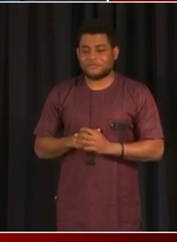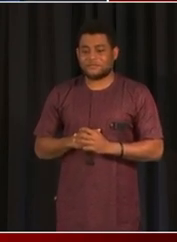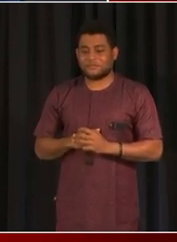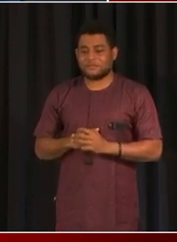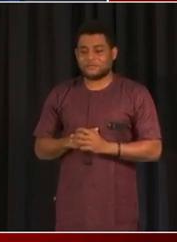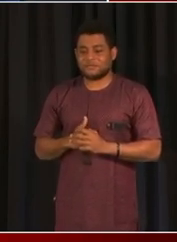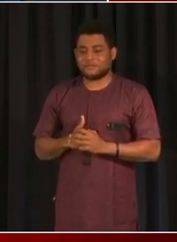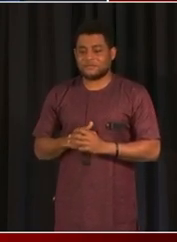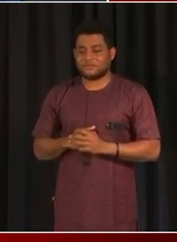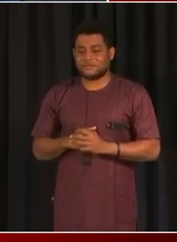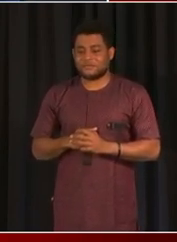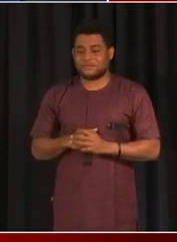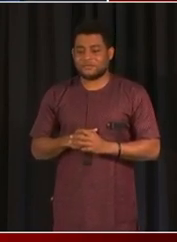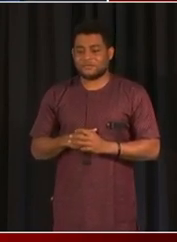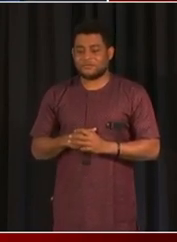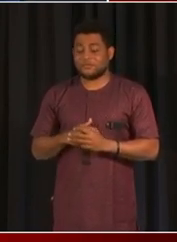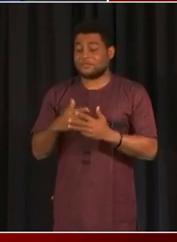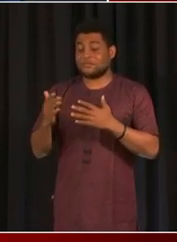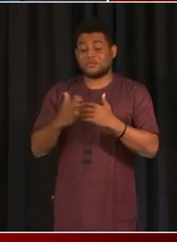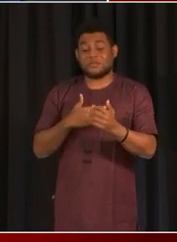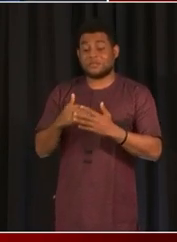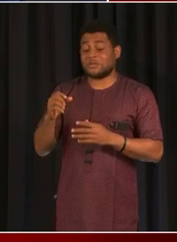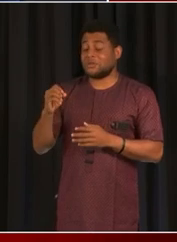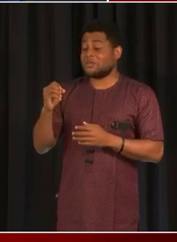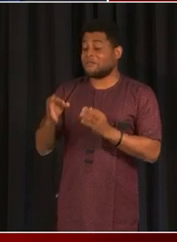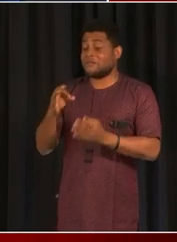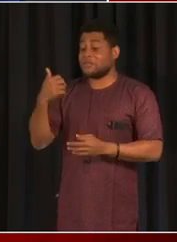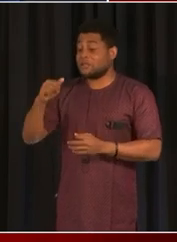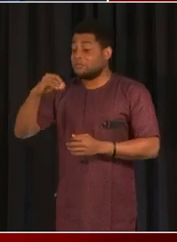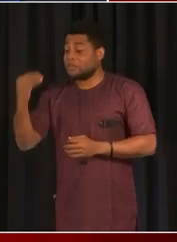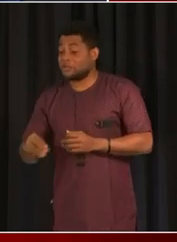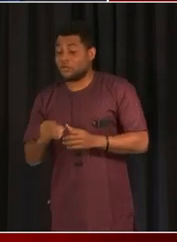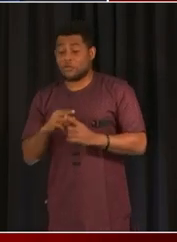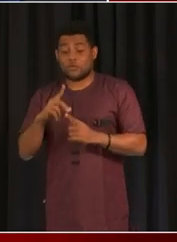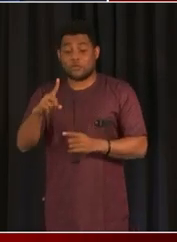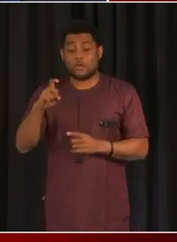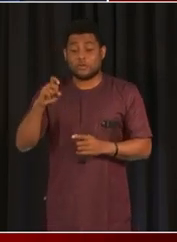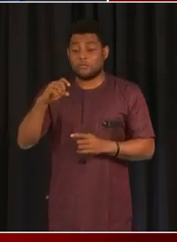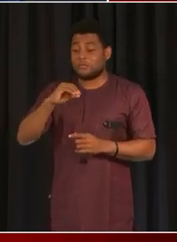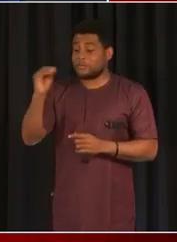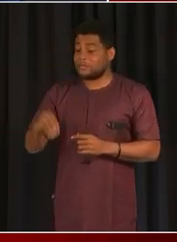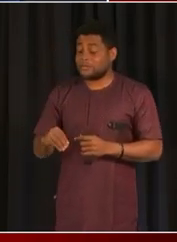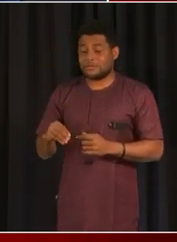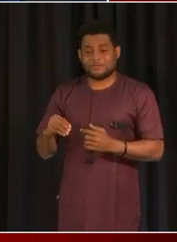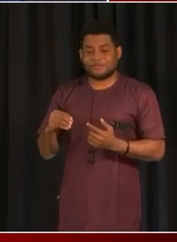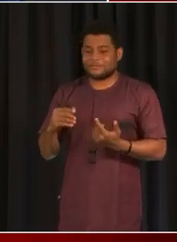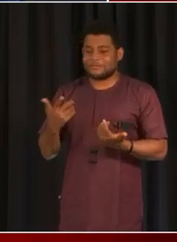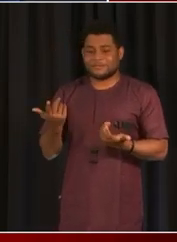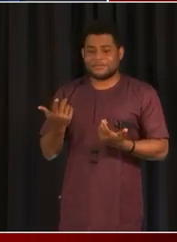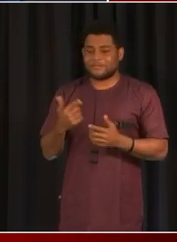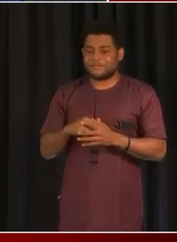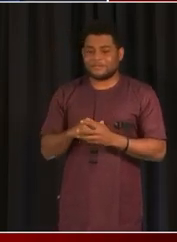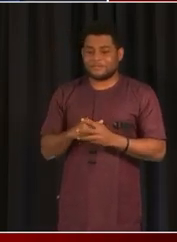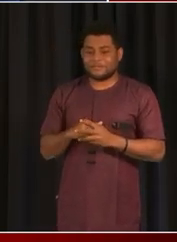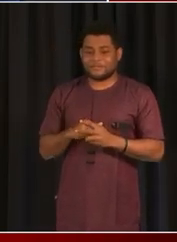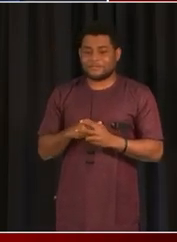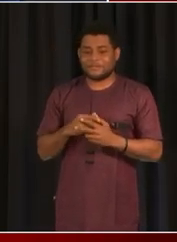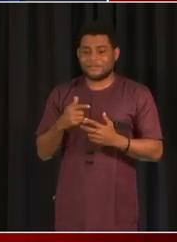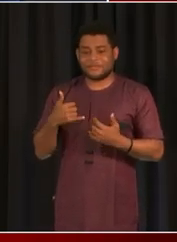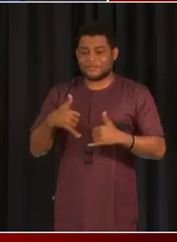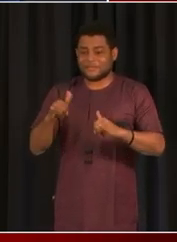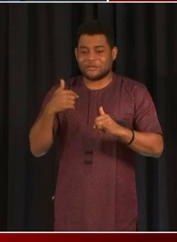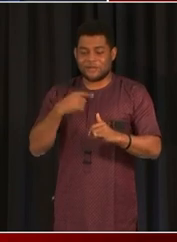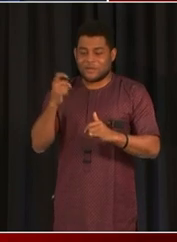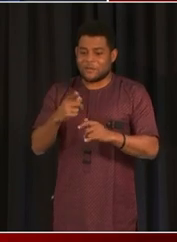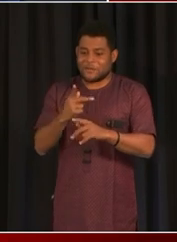of kids who submitted a form still didn't yield very high numbers. So I think we have to be very careful about looking at a